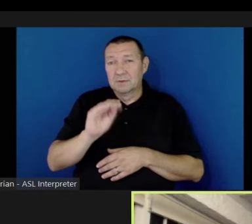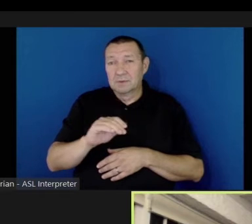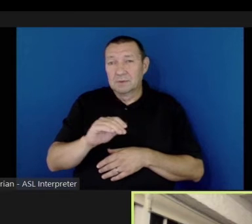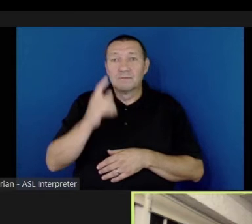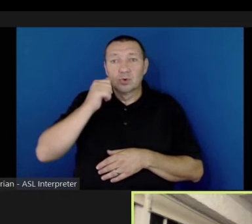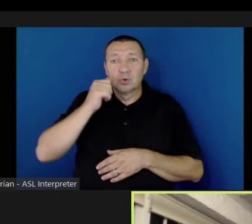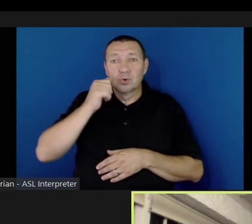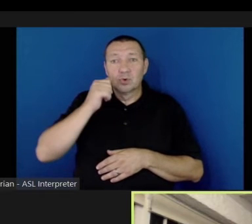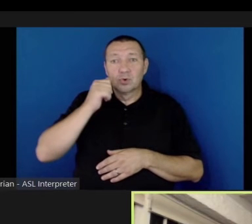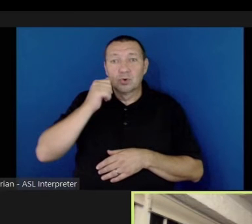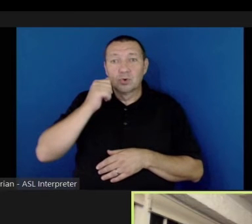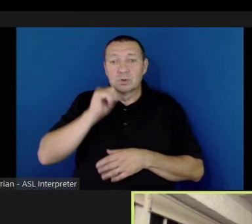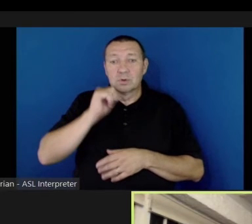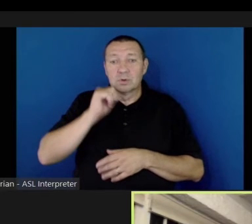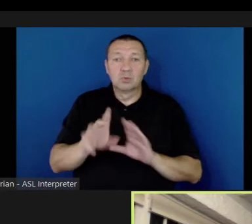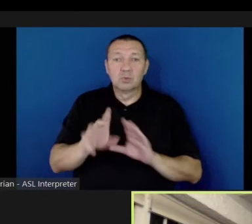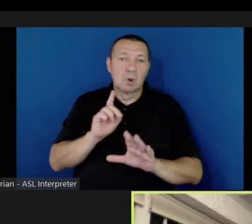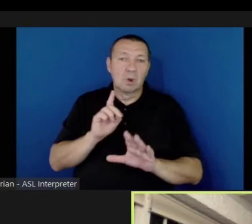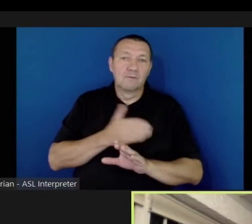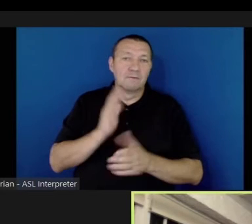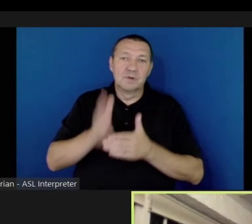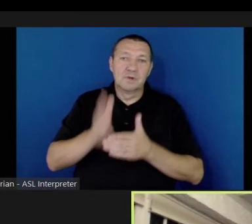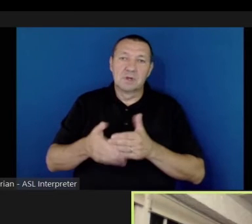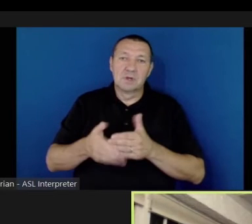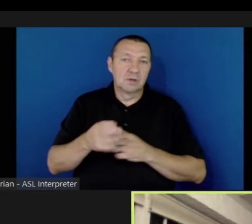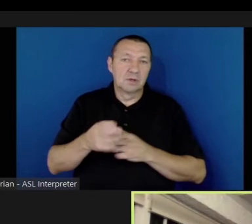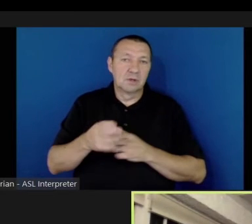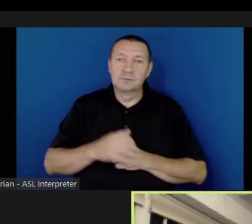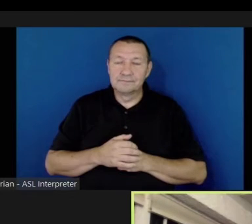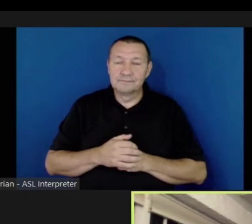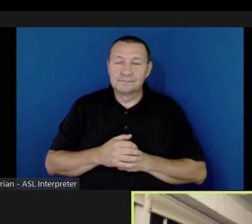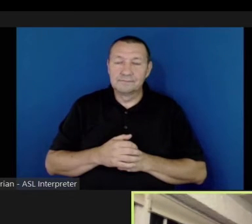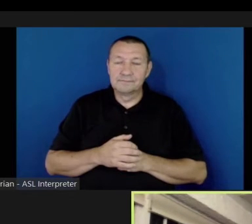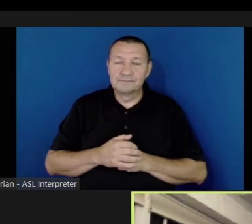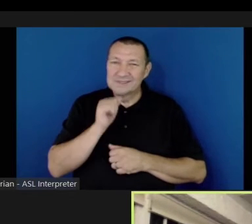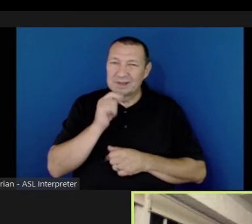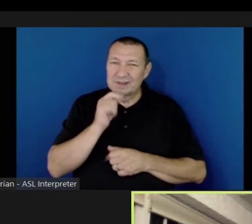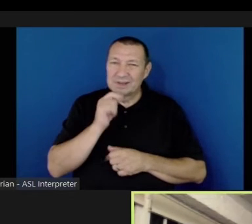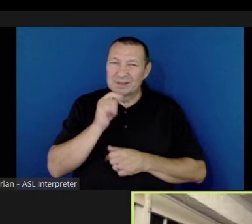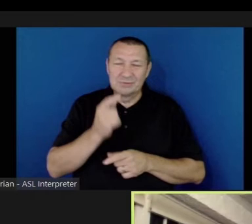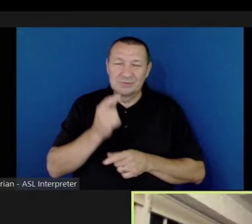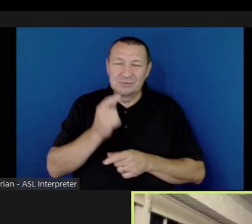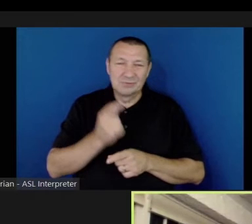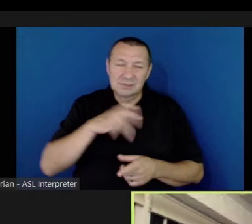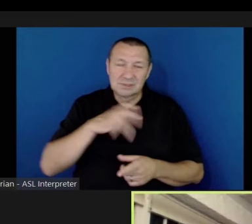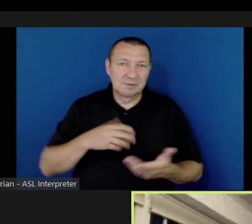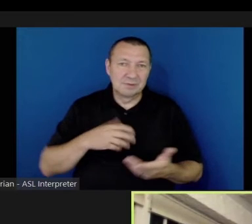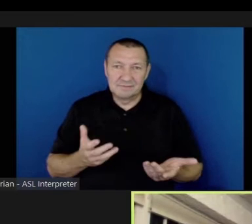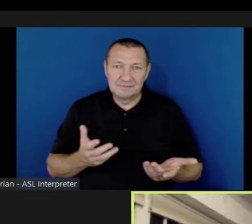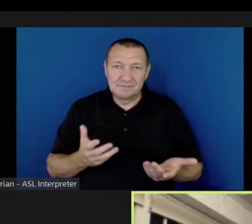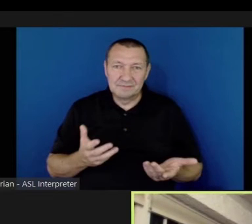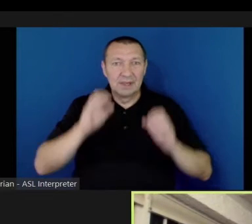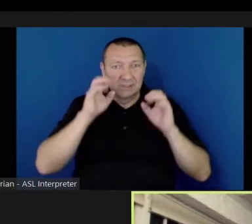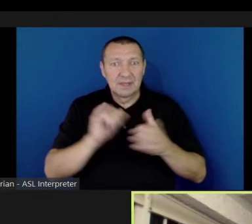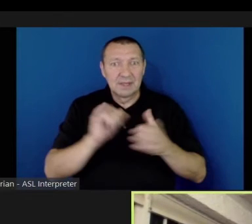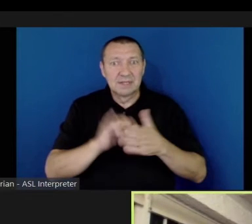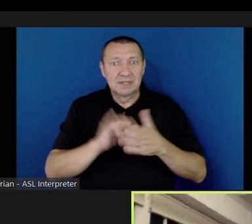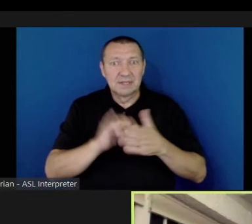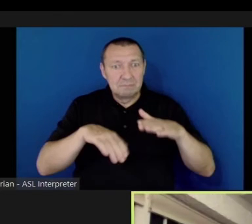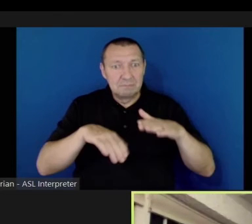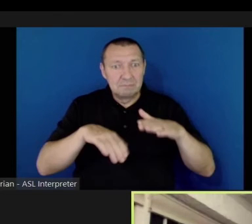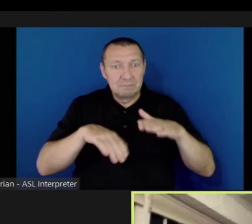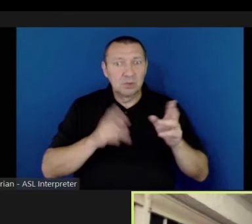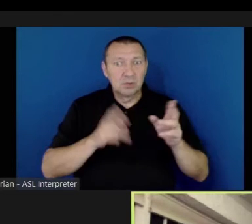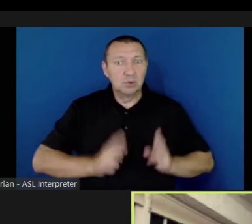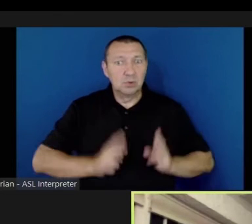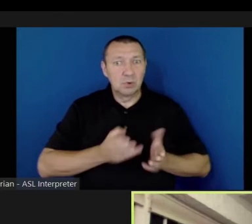out before completing high school. This is completely unacceptable. Education is a basic human right.